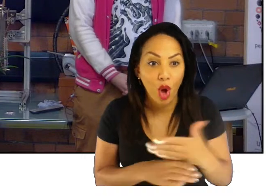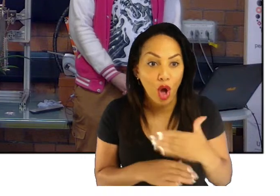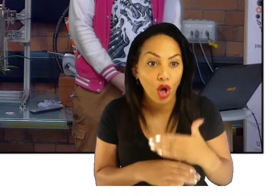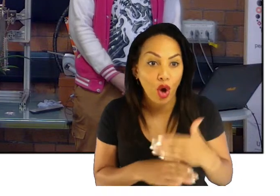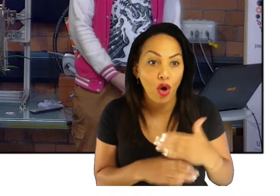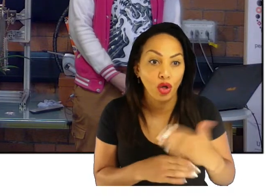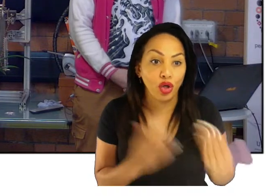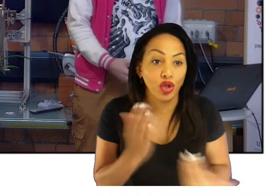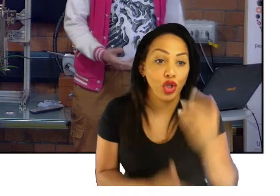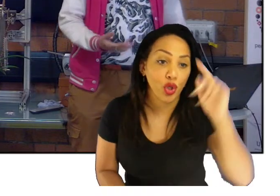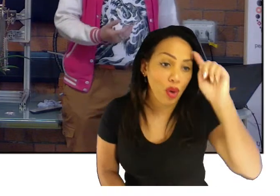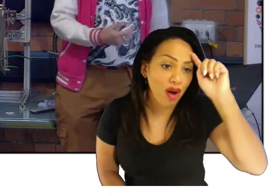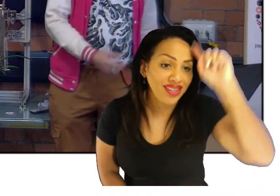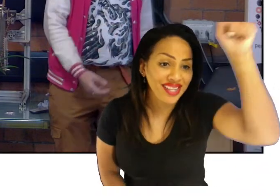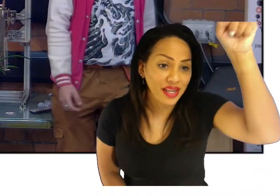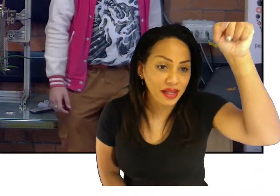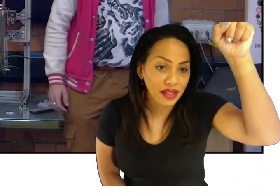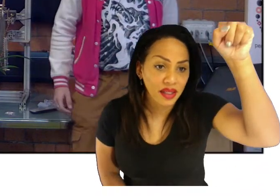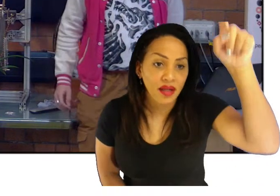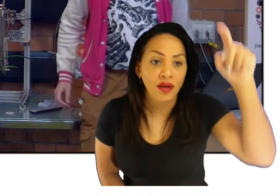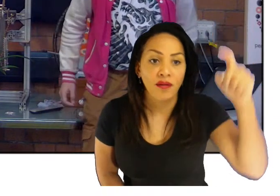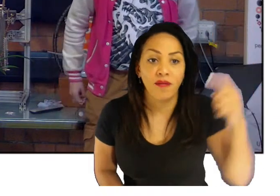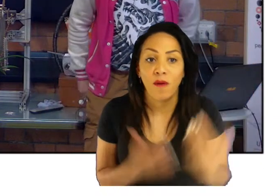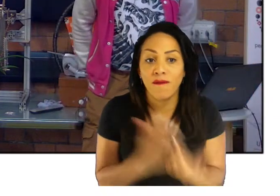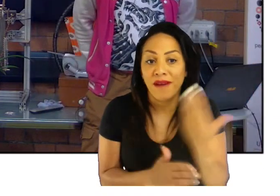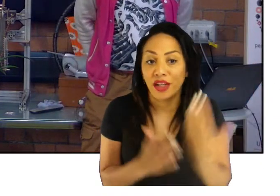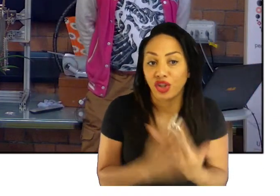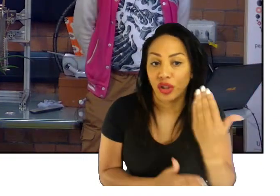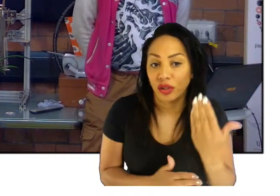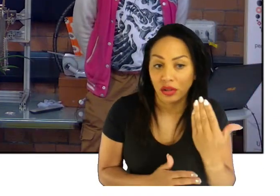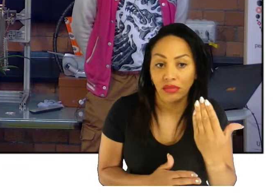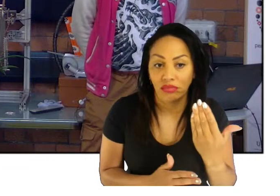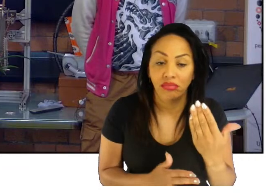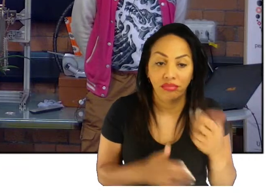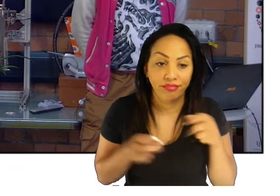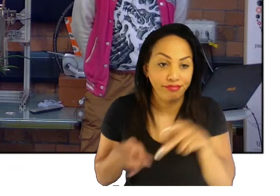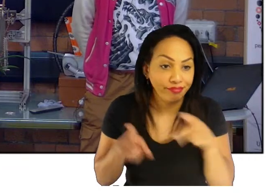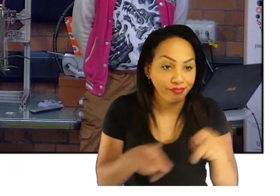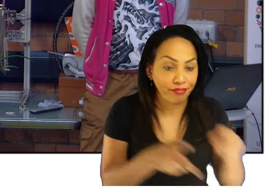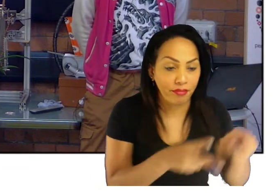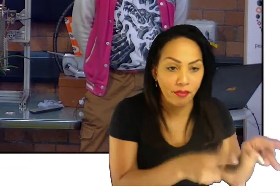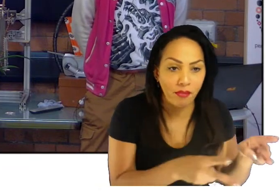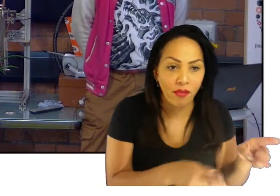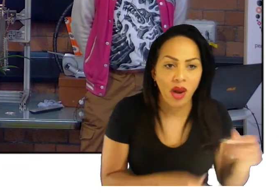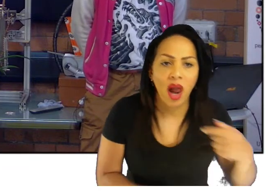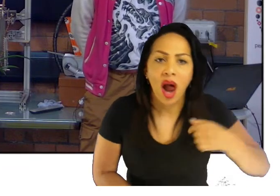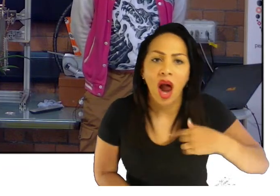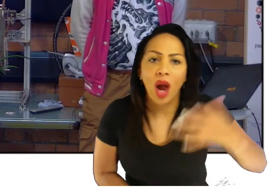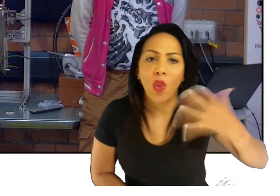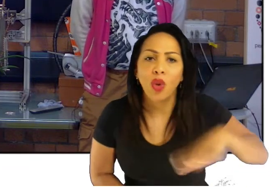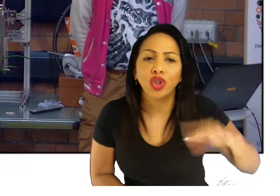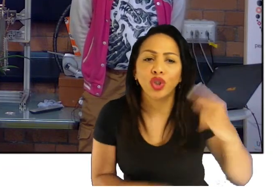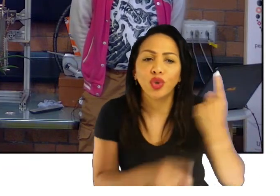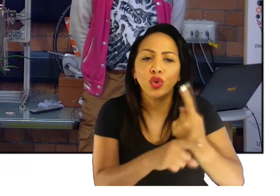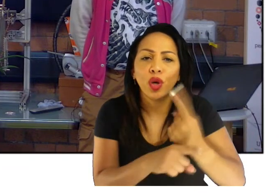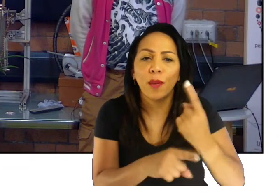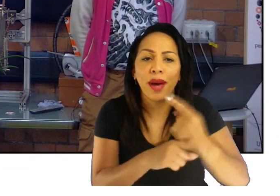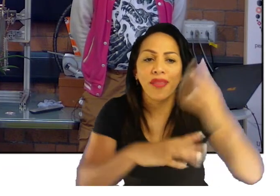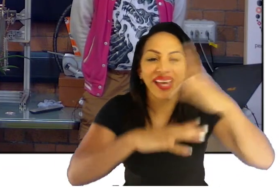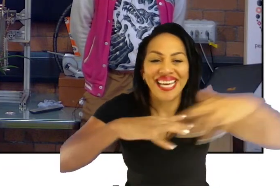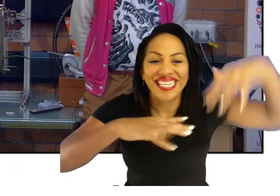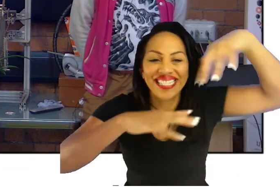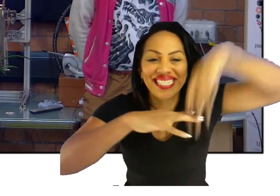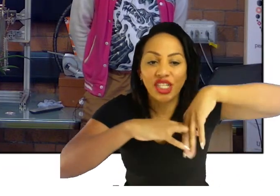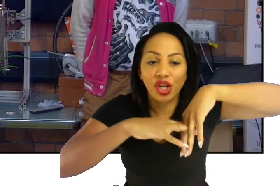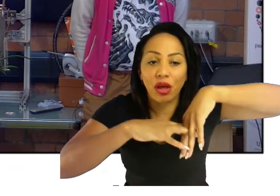the indigenous approach, so utilising things around you. So I just wondered if you would talk to me a little bit about whether you think there are any barriers to using an